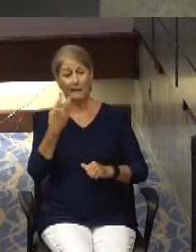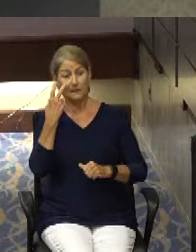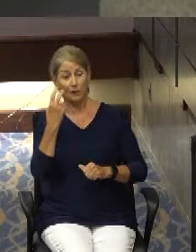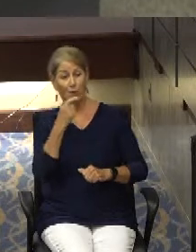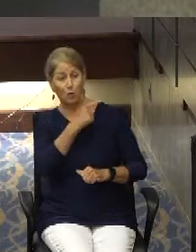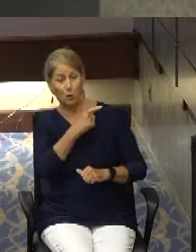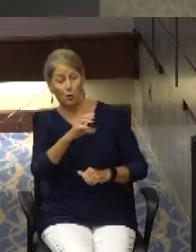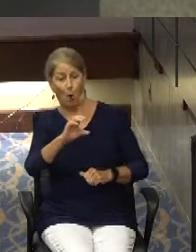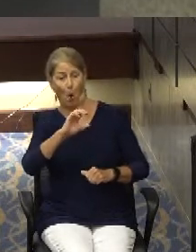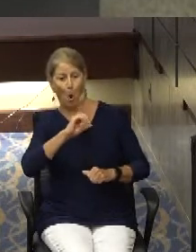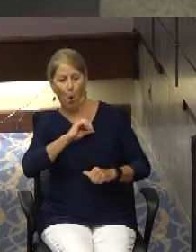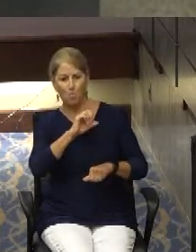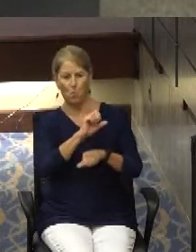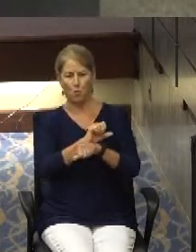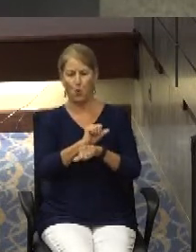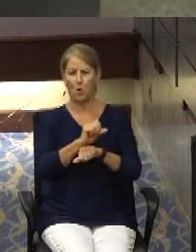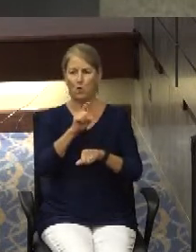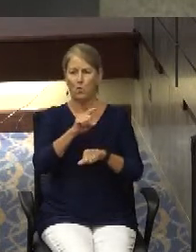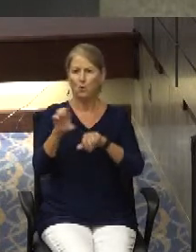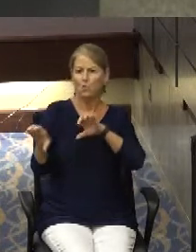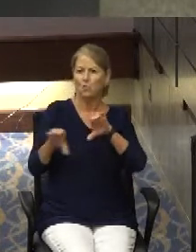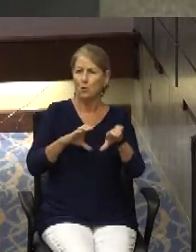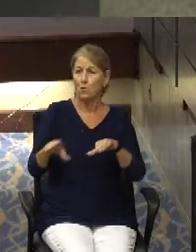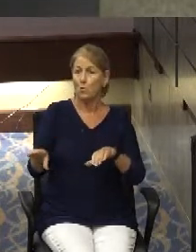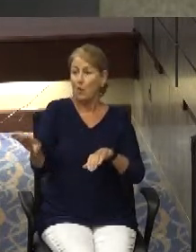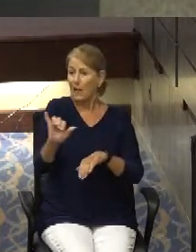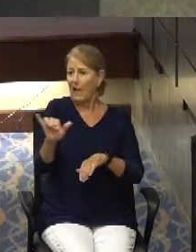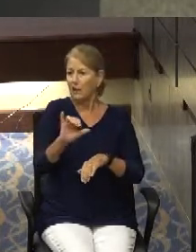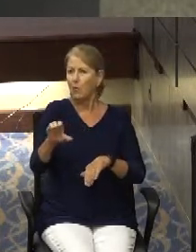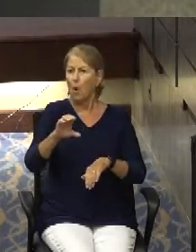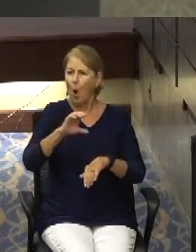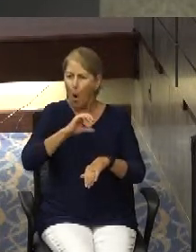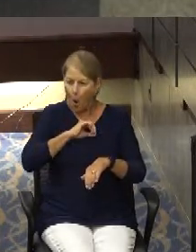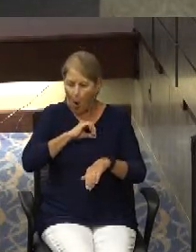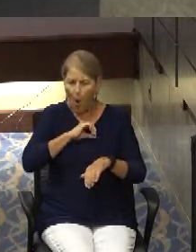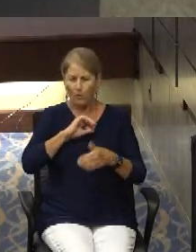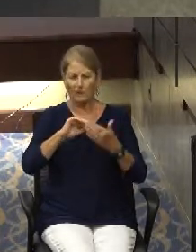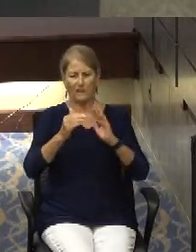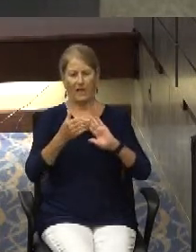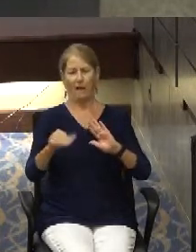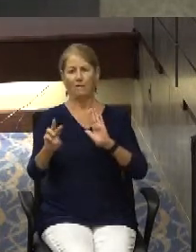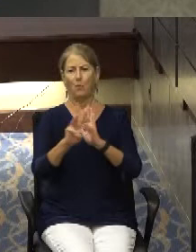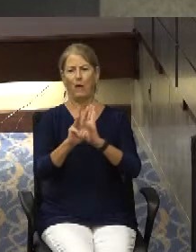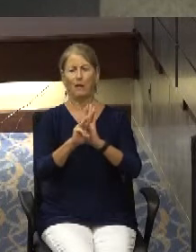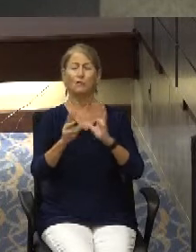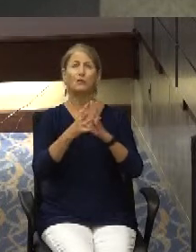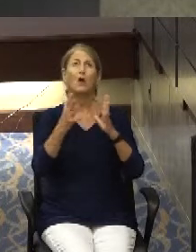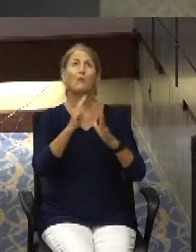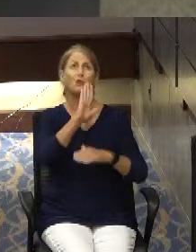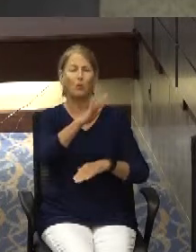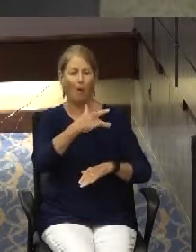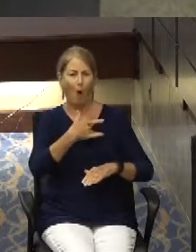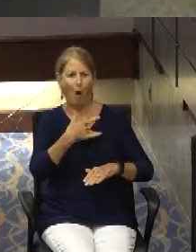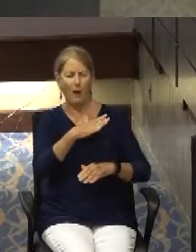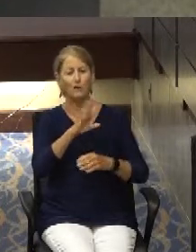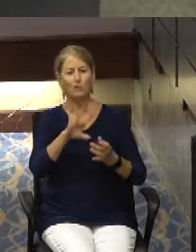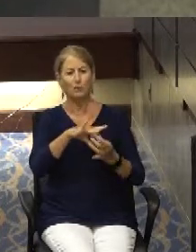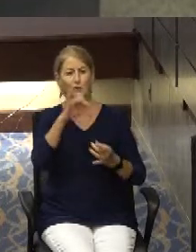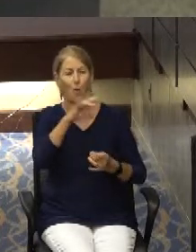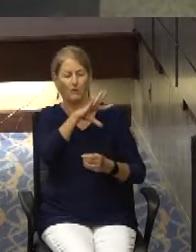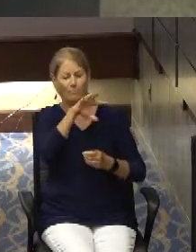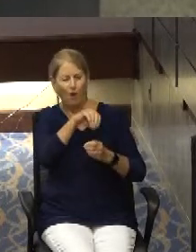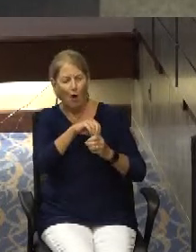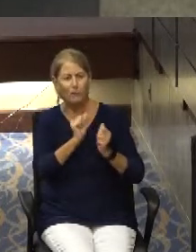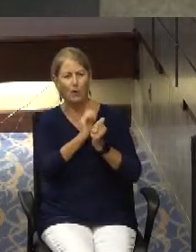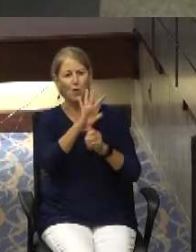own the work that you do as though you have ownership in the city of Waco. That's how much of your heart and soul is in this work, and you do it